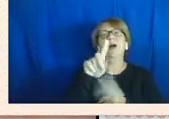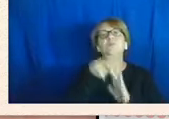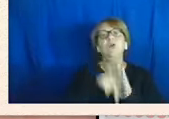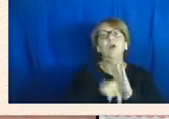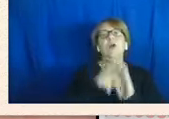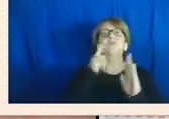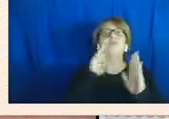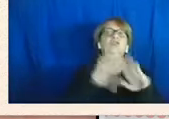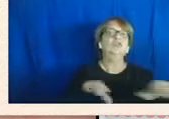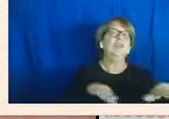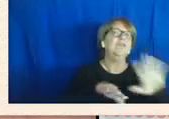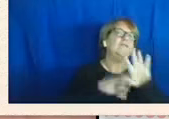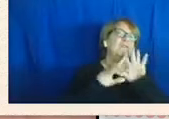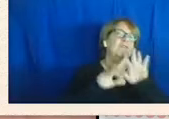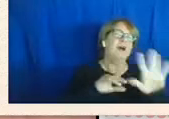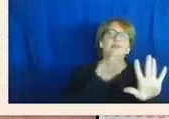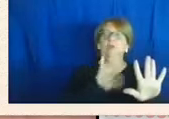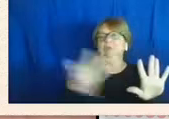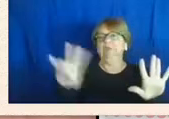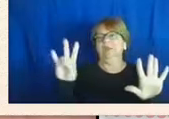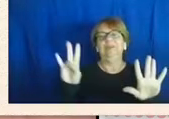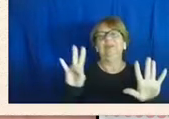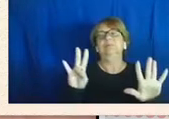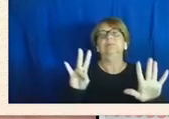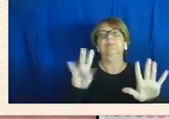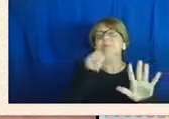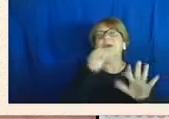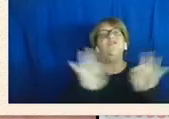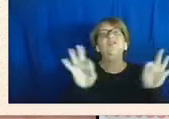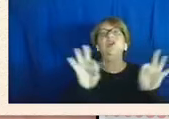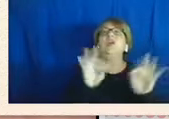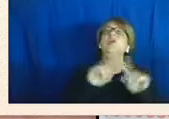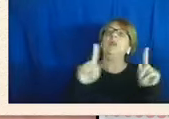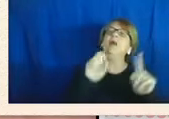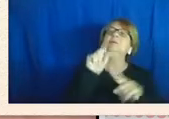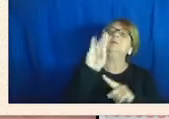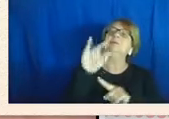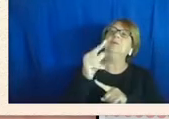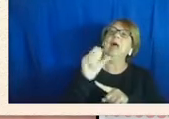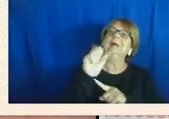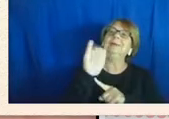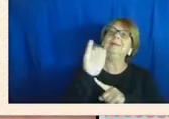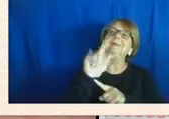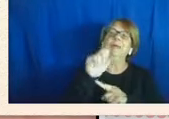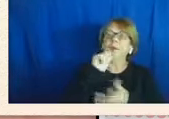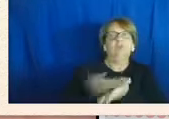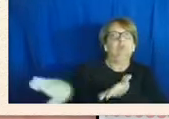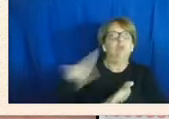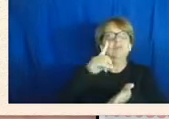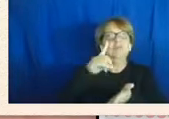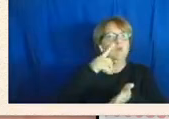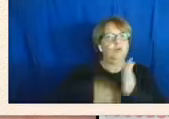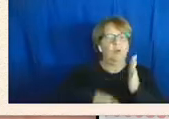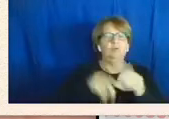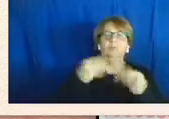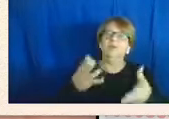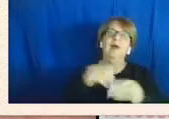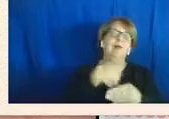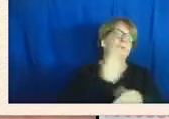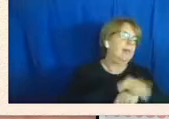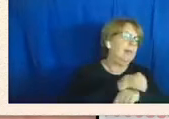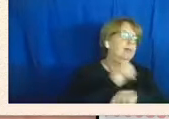on a sliding scale, but we don't turn away families for cost. It is provided in English or Spanish, and children and families